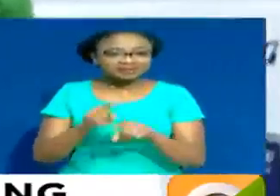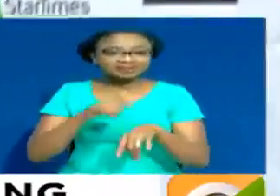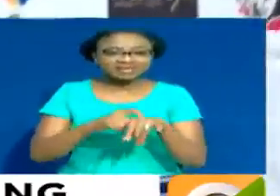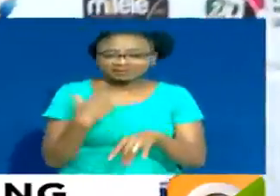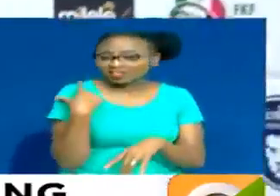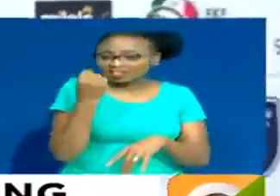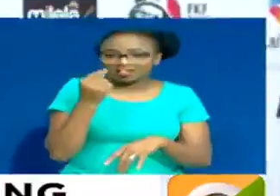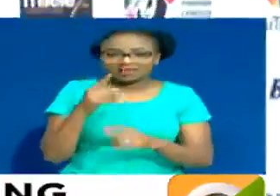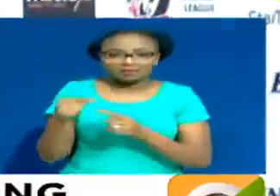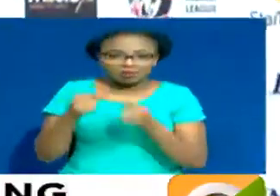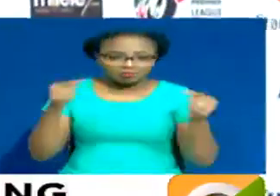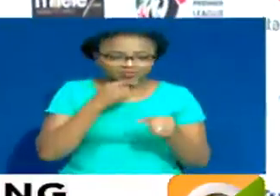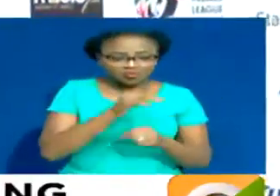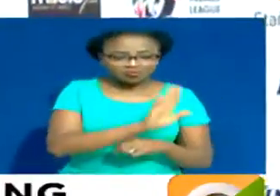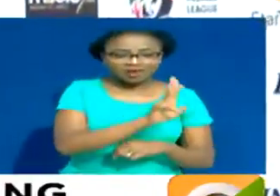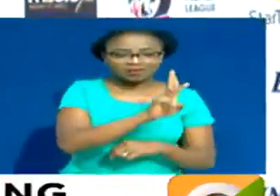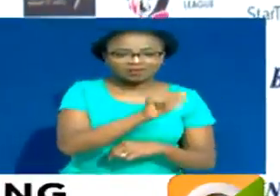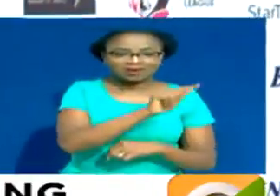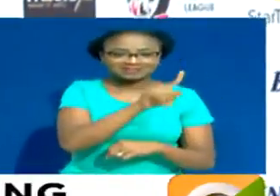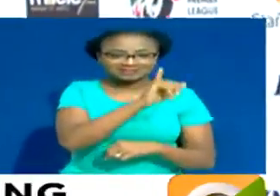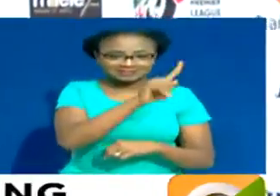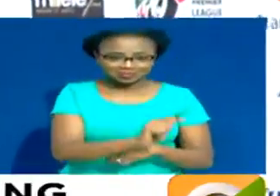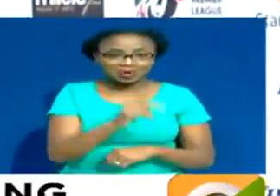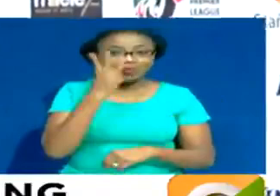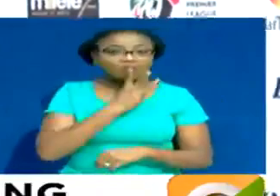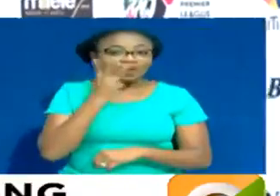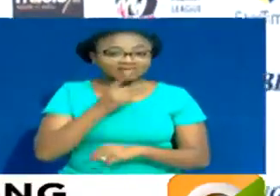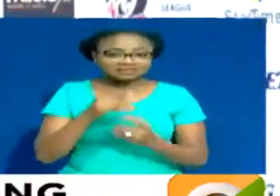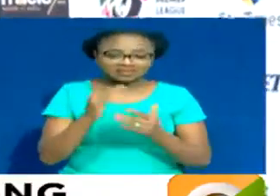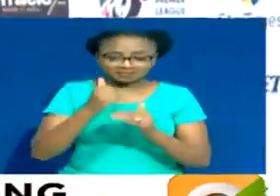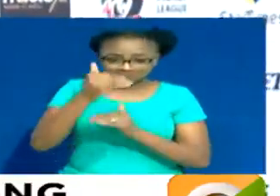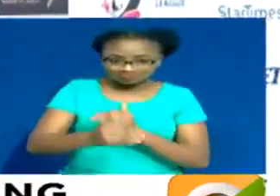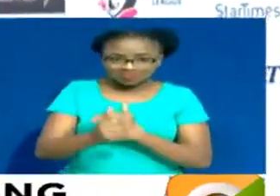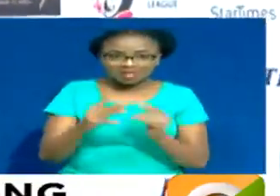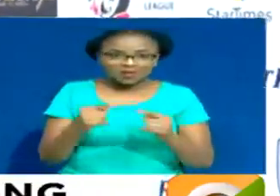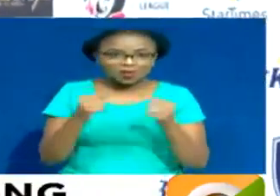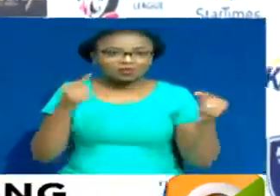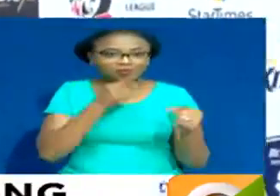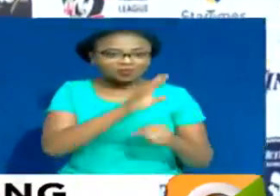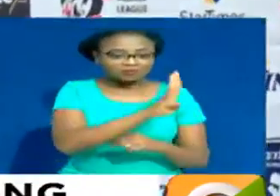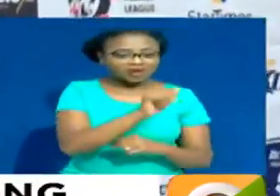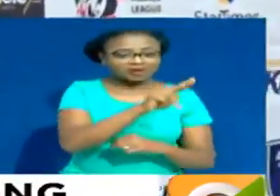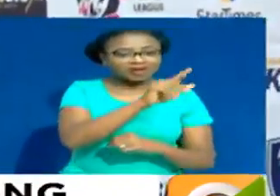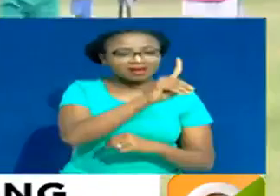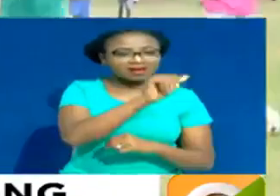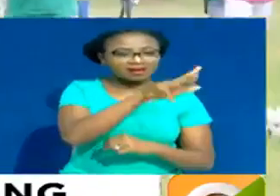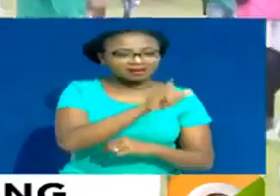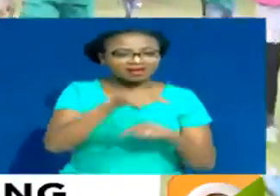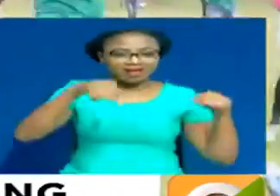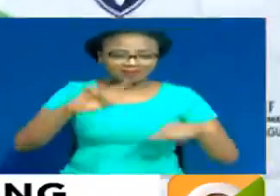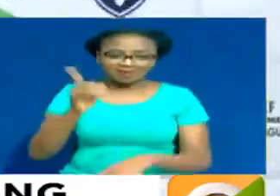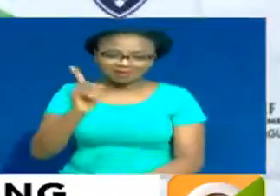last encounter against Wazito at Utalii. On Wednesday, they face Bandari at the Utalii Grounds in Nairobi.